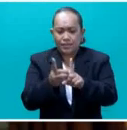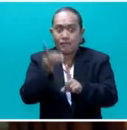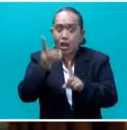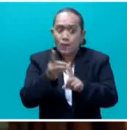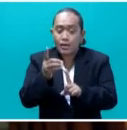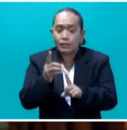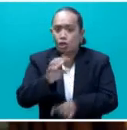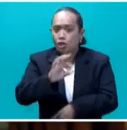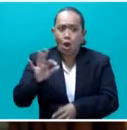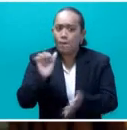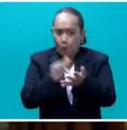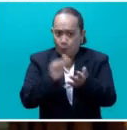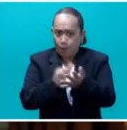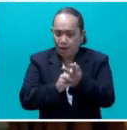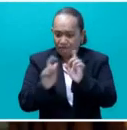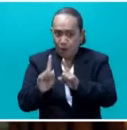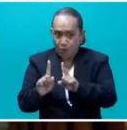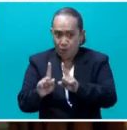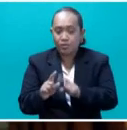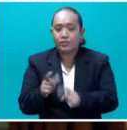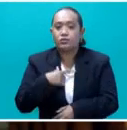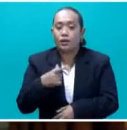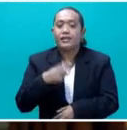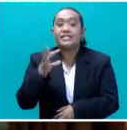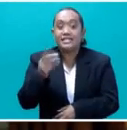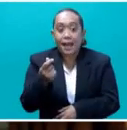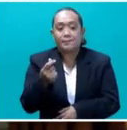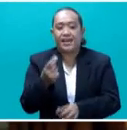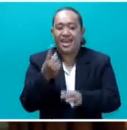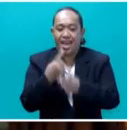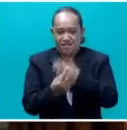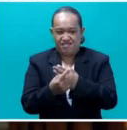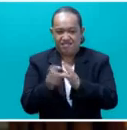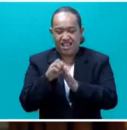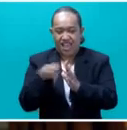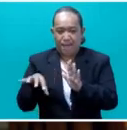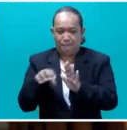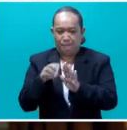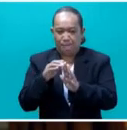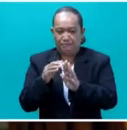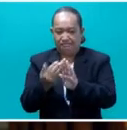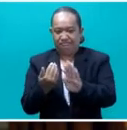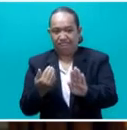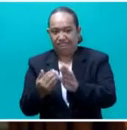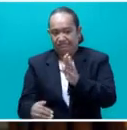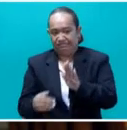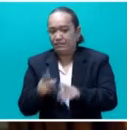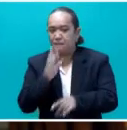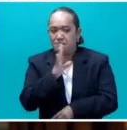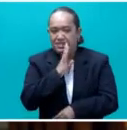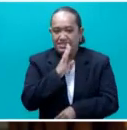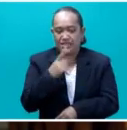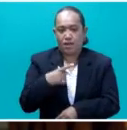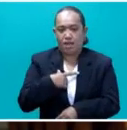of developer responsibilities. These were some of the gaps that were identified in the existing legislation. The